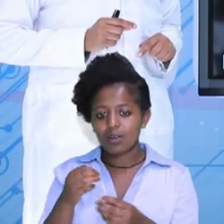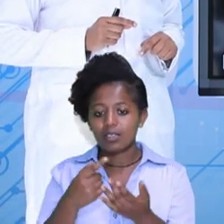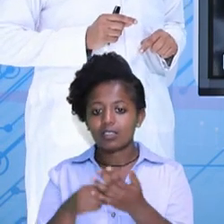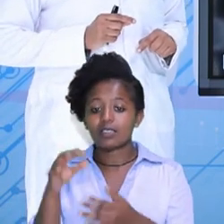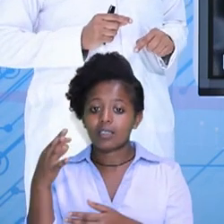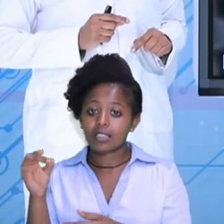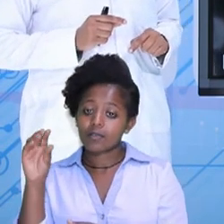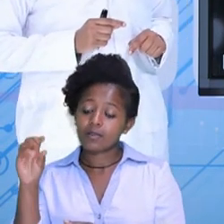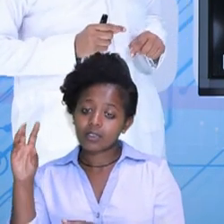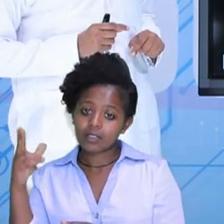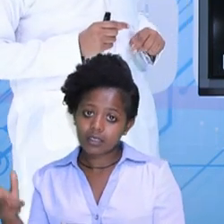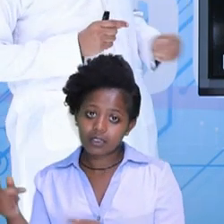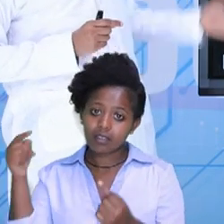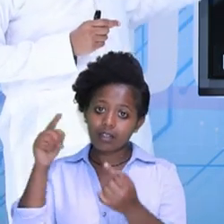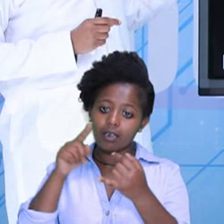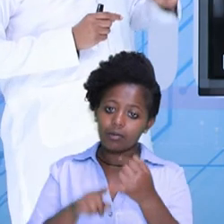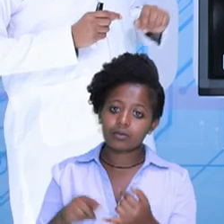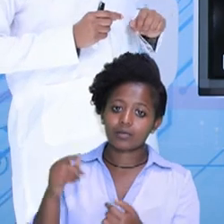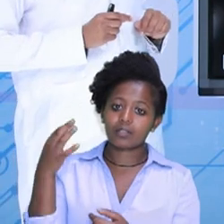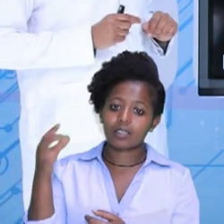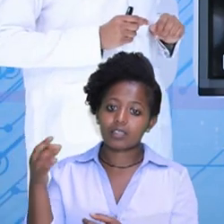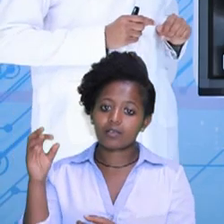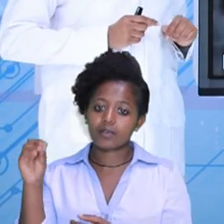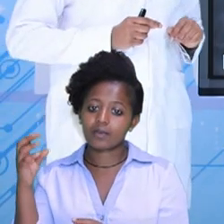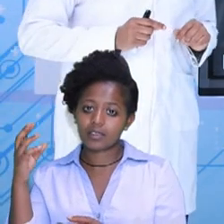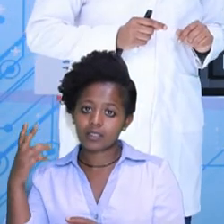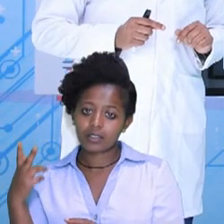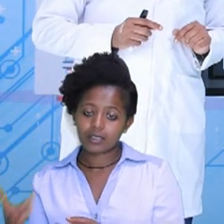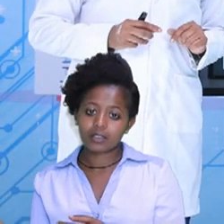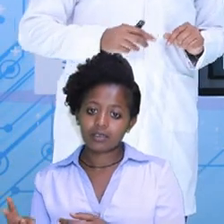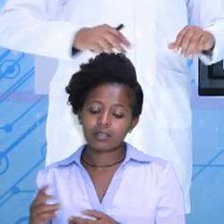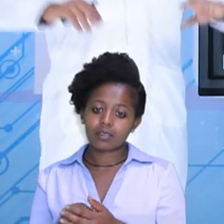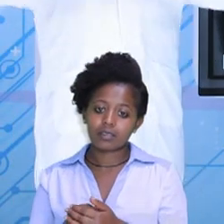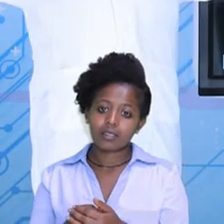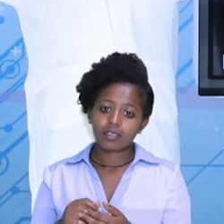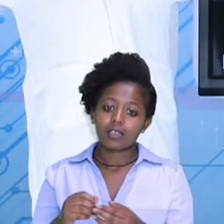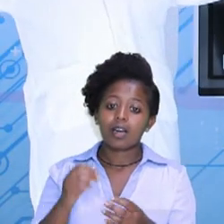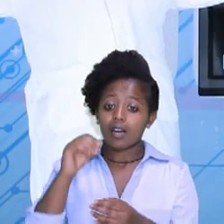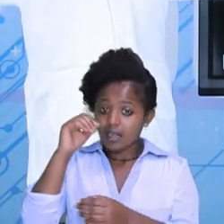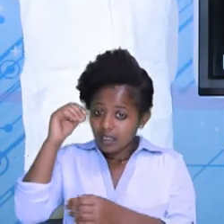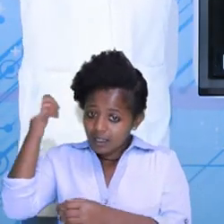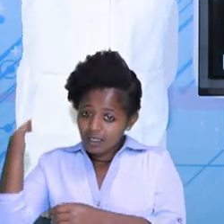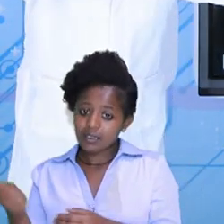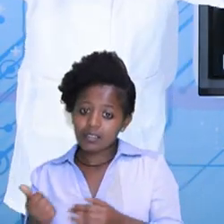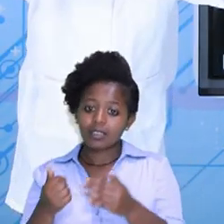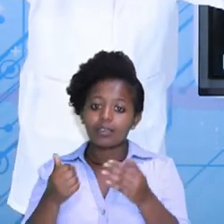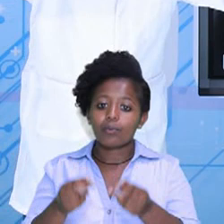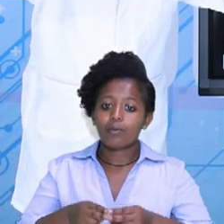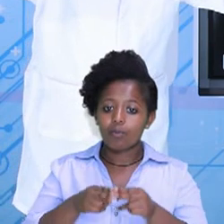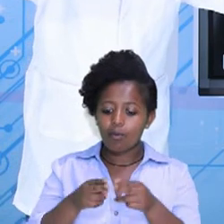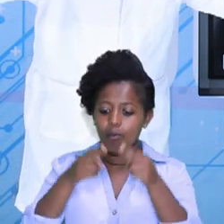1953 up to 1957. In 1958, another more